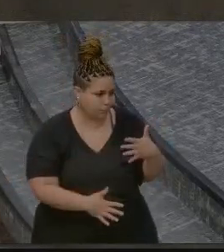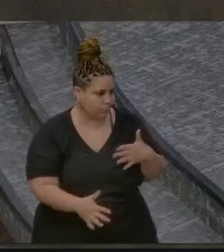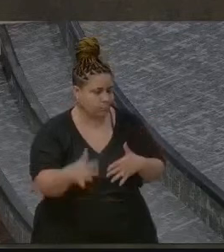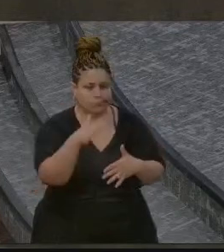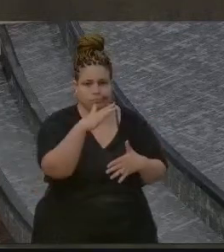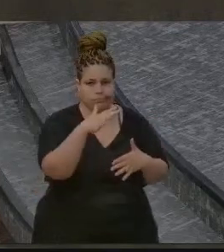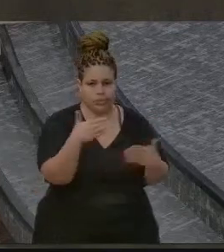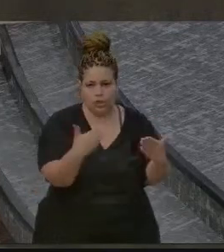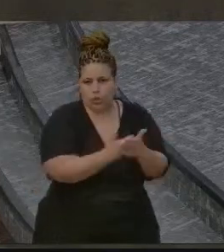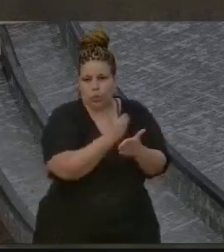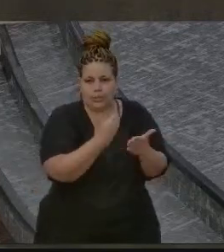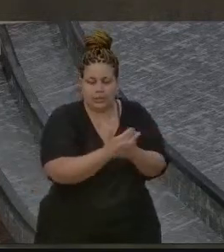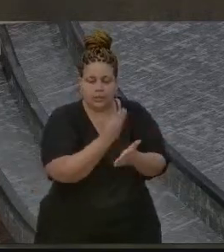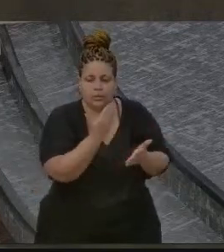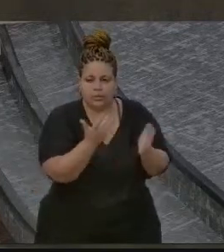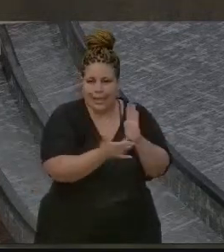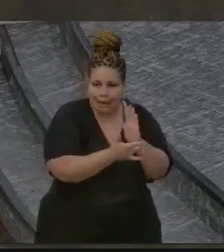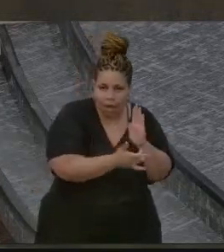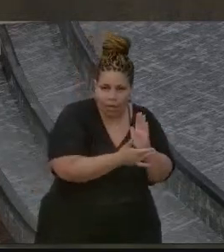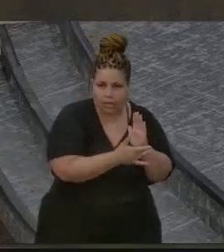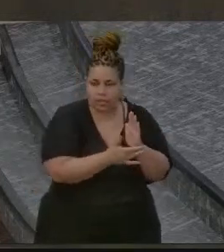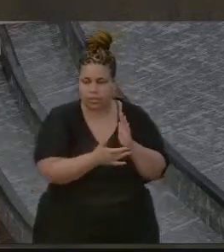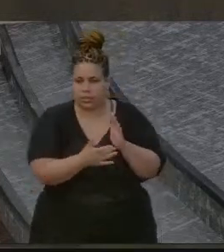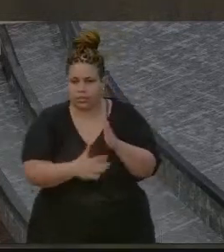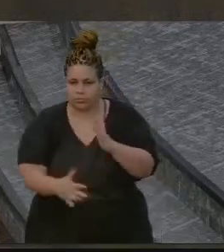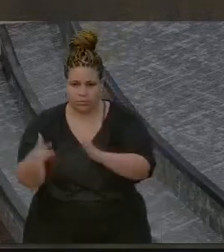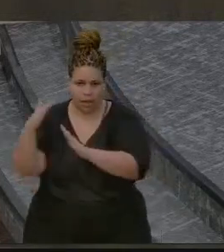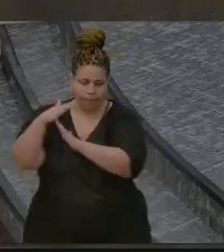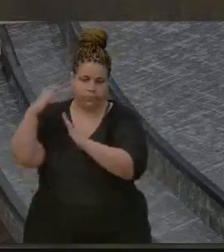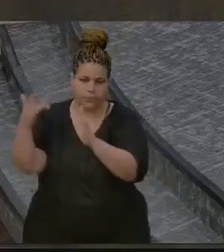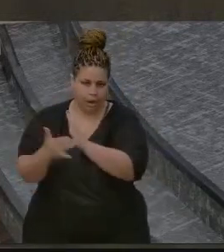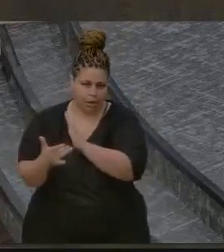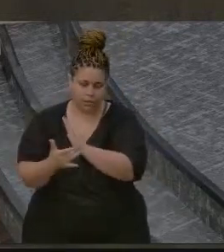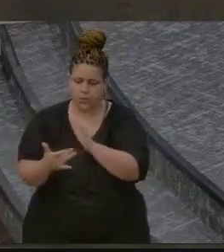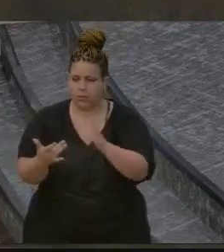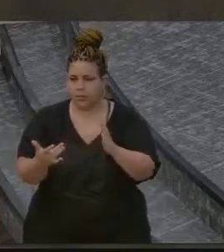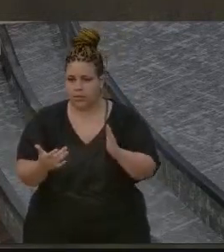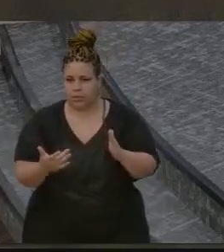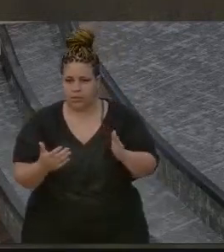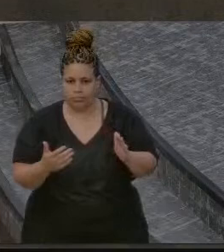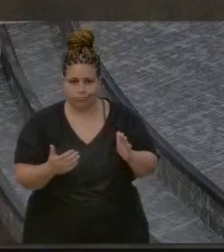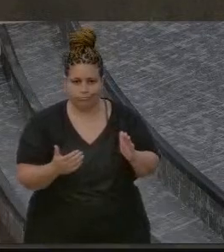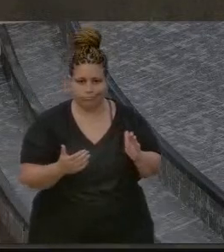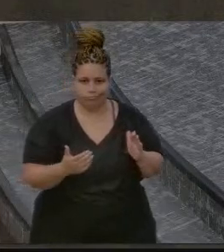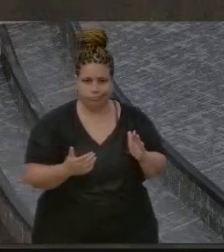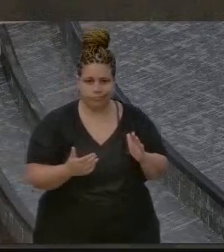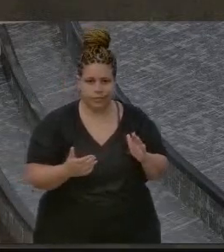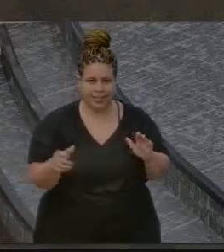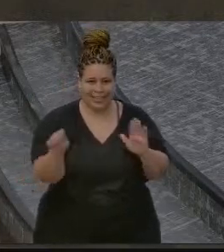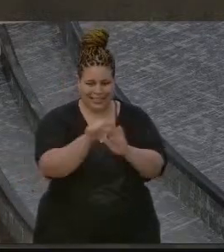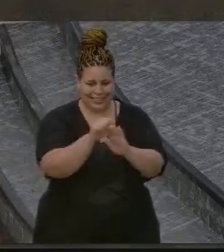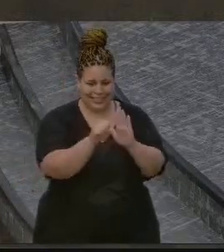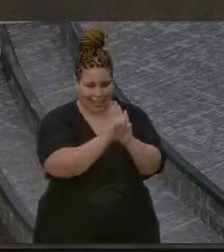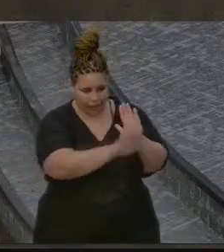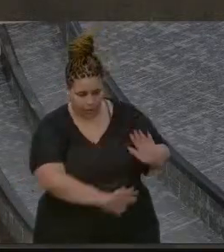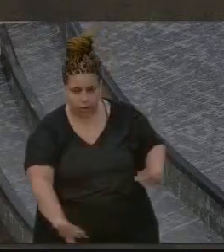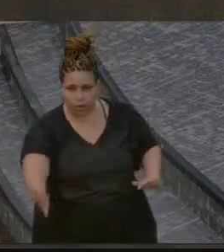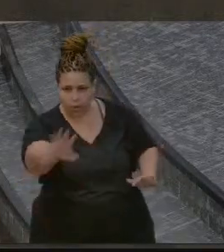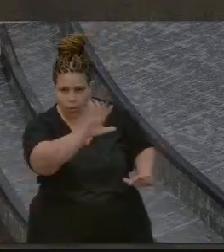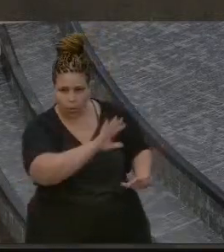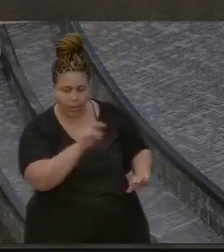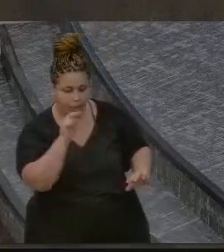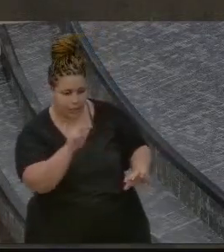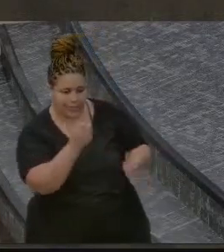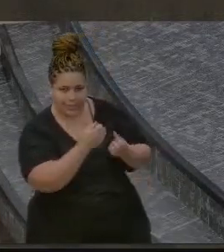are doing, but we're also looking at establishing a statewide safety coordinator group